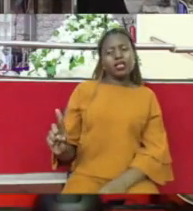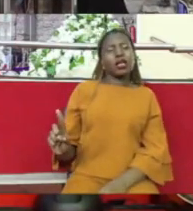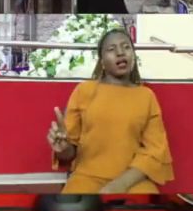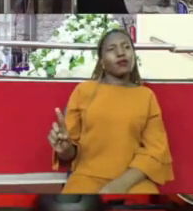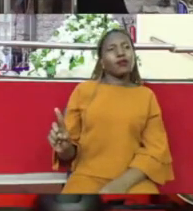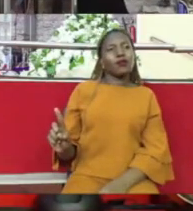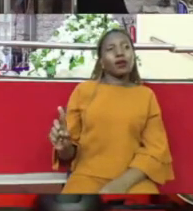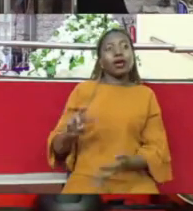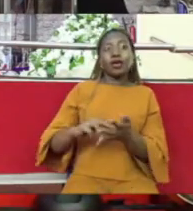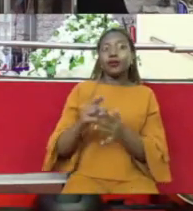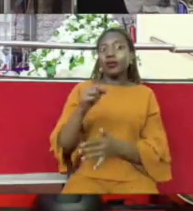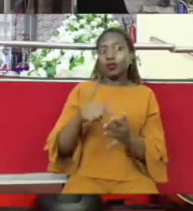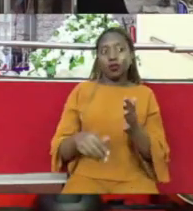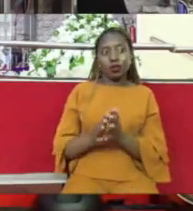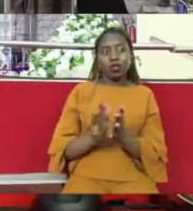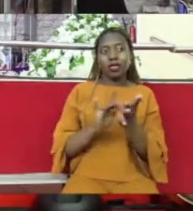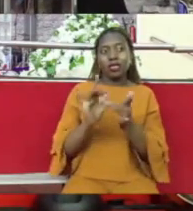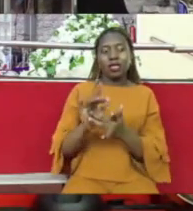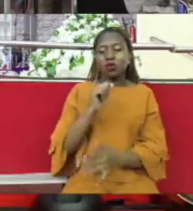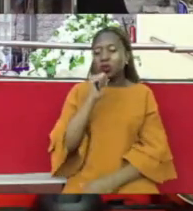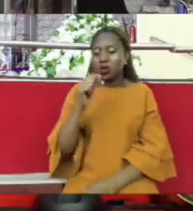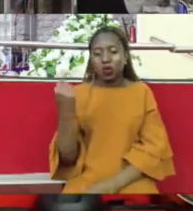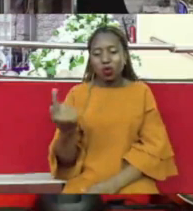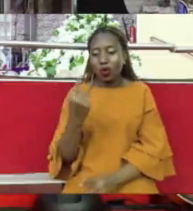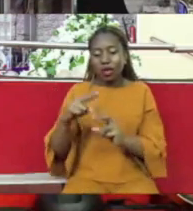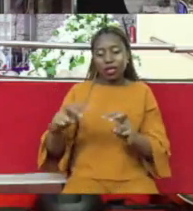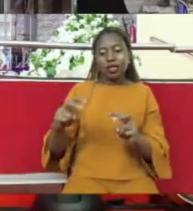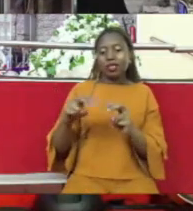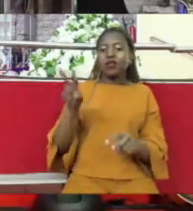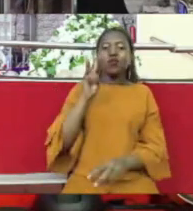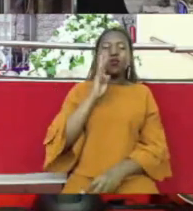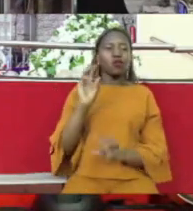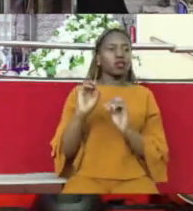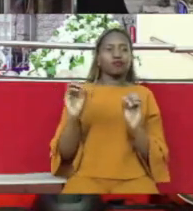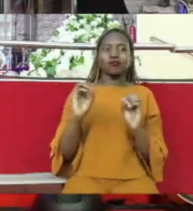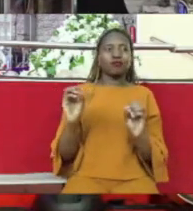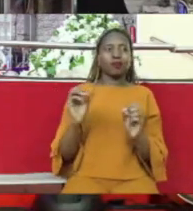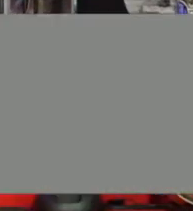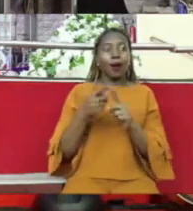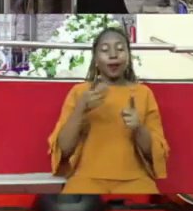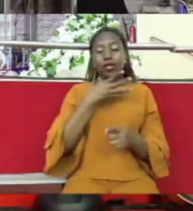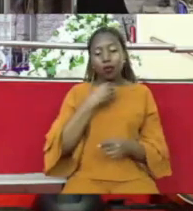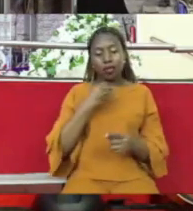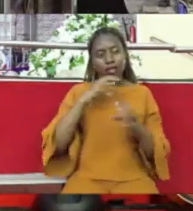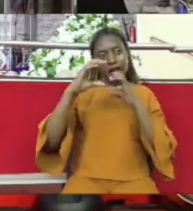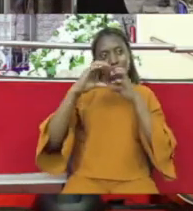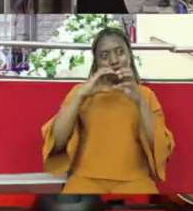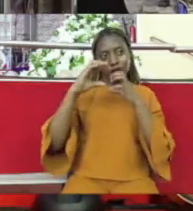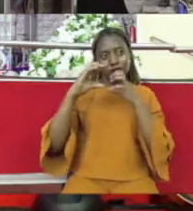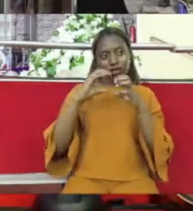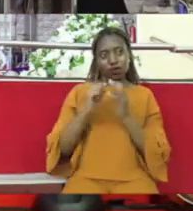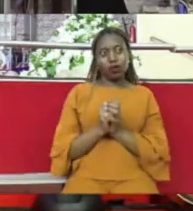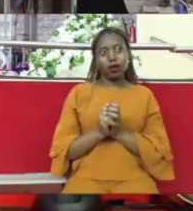water? Yeah, kweli alikuwa anatafuta tu maji? That was a point of starting a conversation. Ile ilikuwa tu ni njia ya kuanzisha mazungumzo.